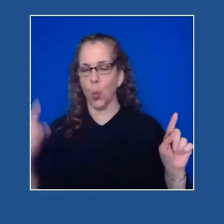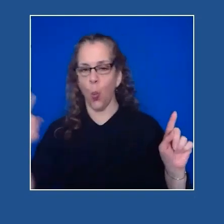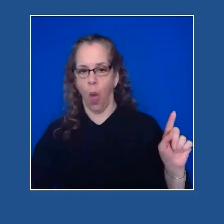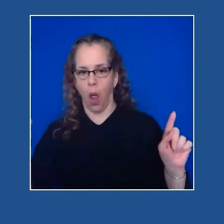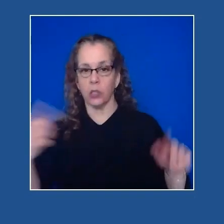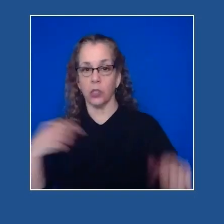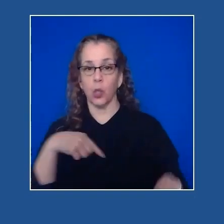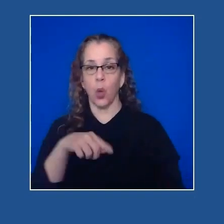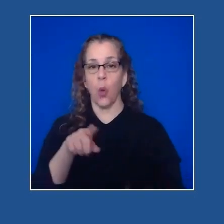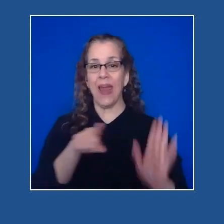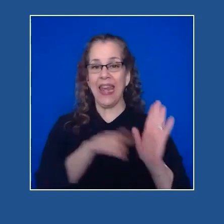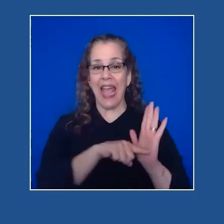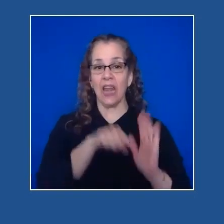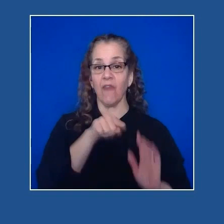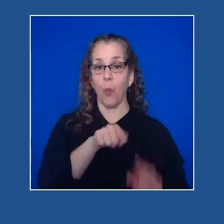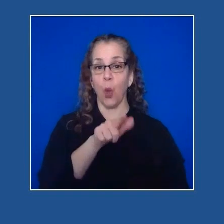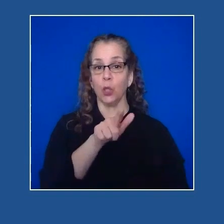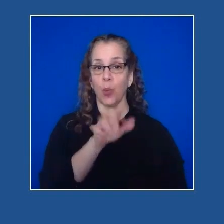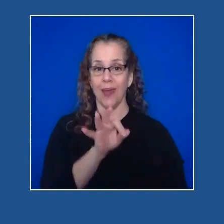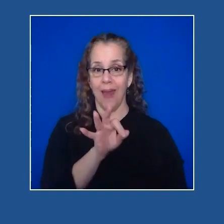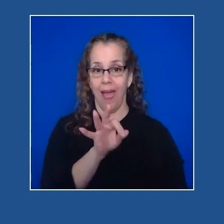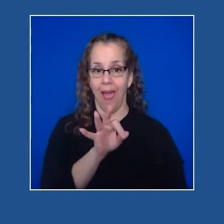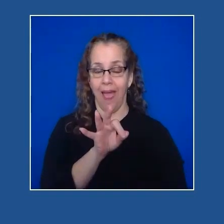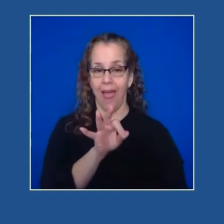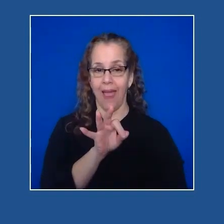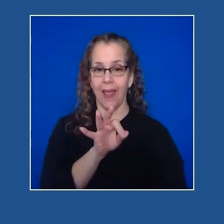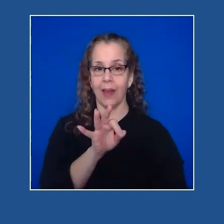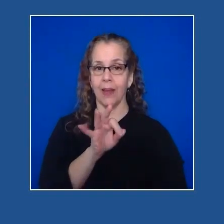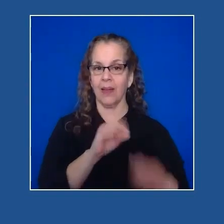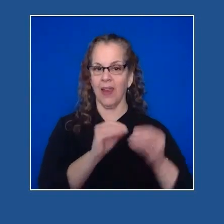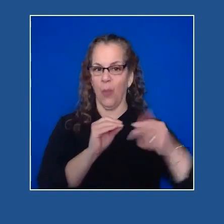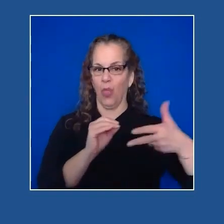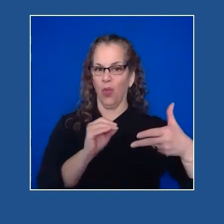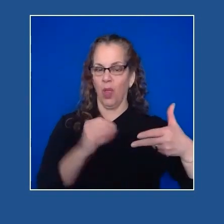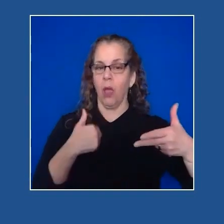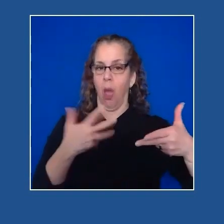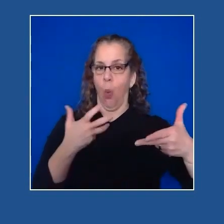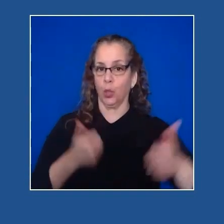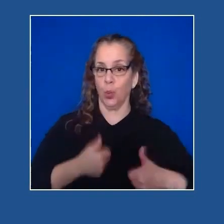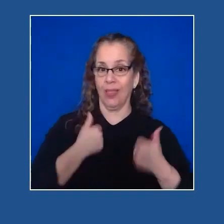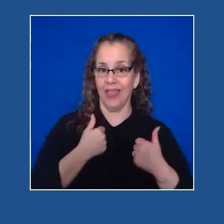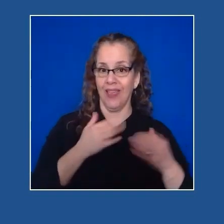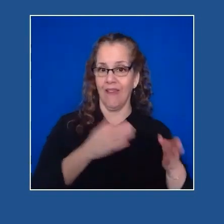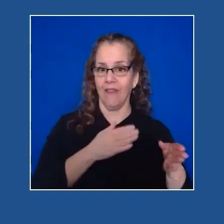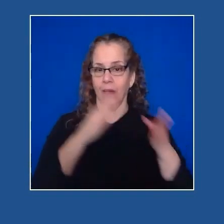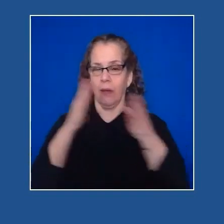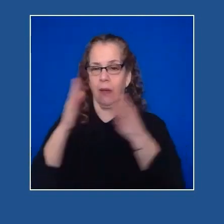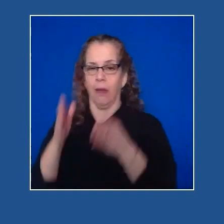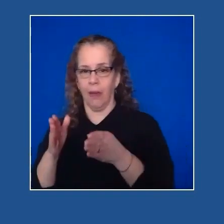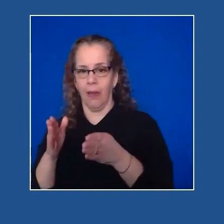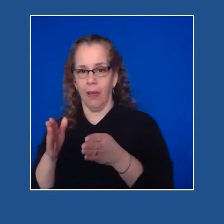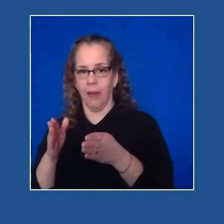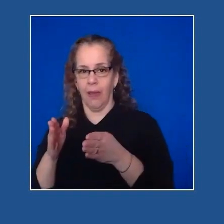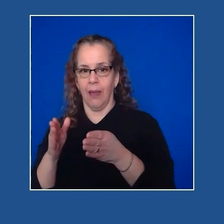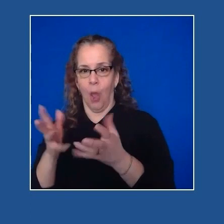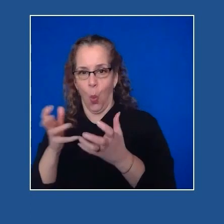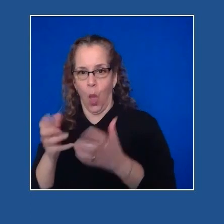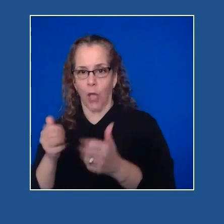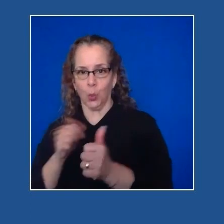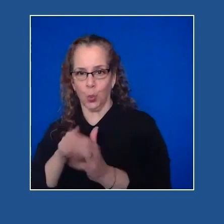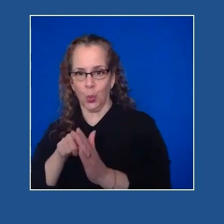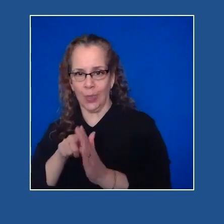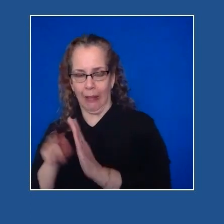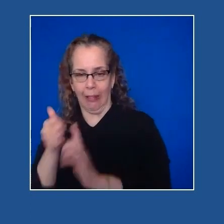0.29 correlation between wanting to live and thinking about killing oneself. This number describes the extent to